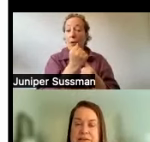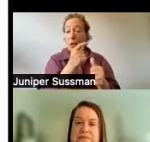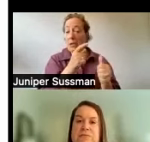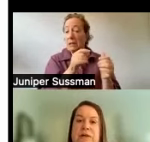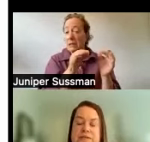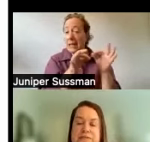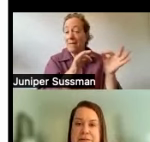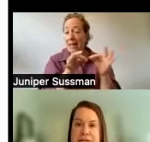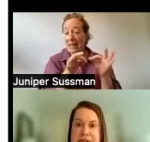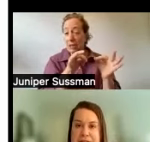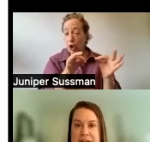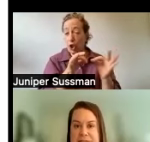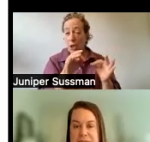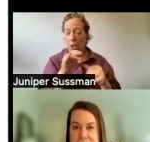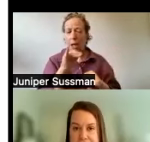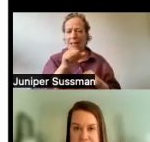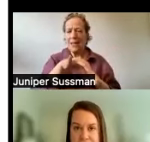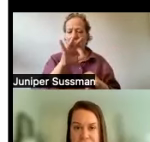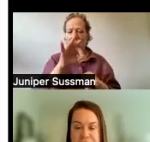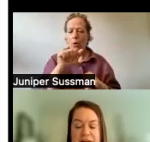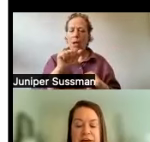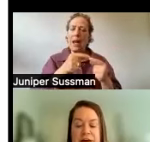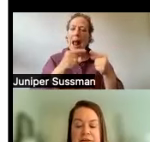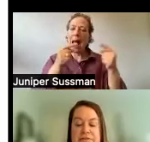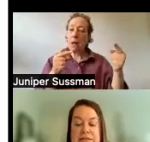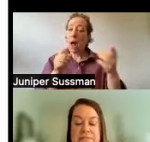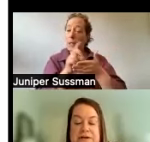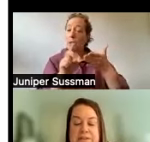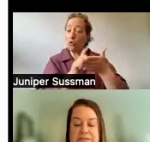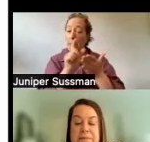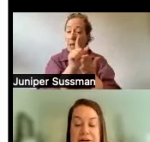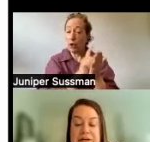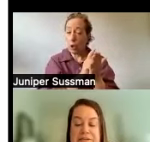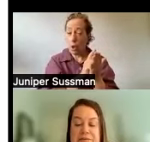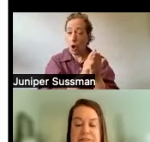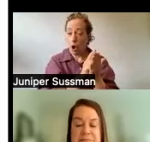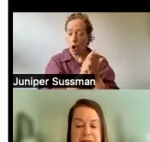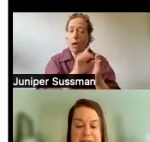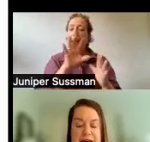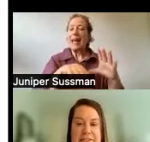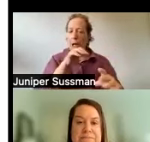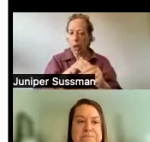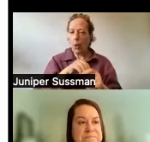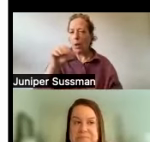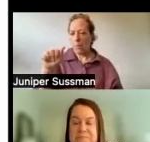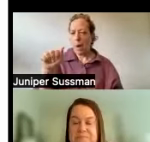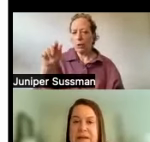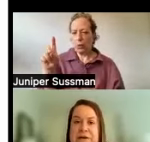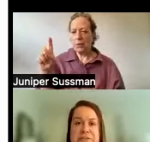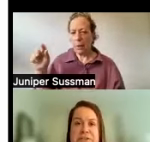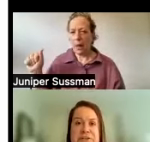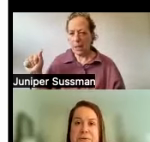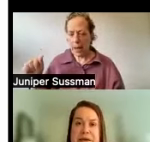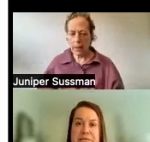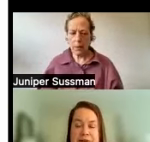working with is the one that's found in anti-discrimination law, including the Americans with Disabilities Act. I